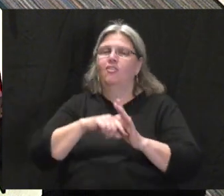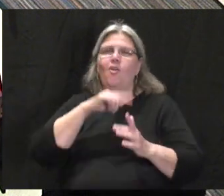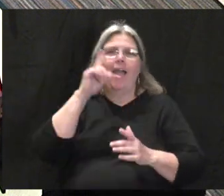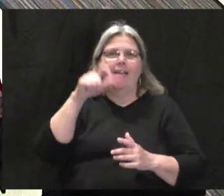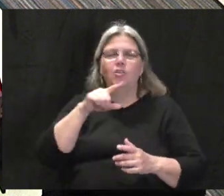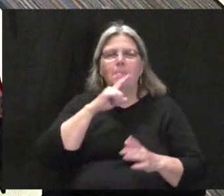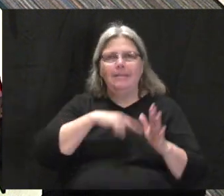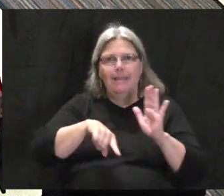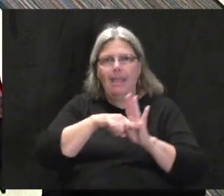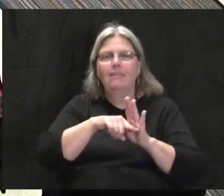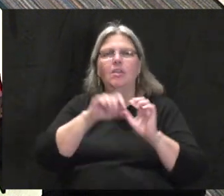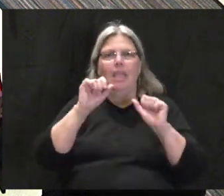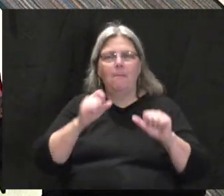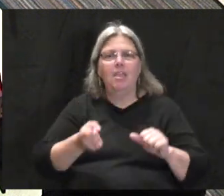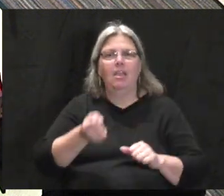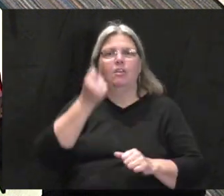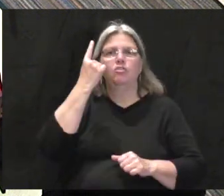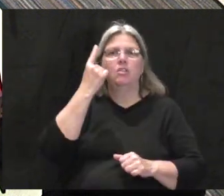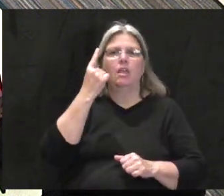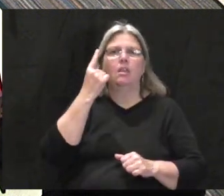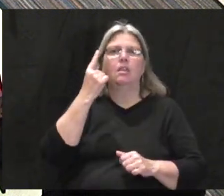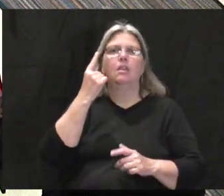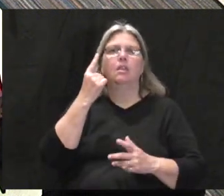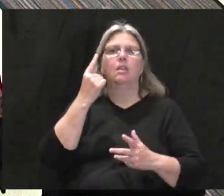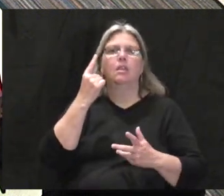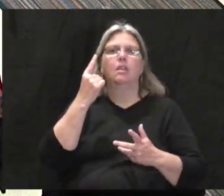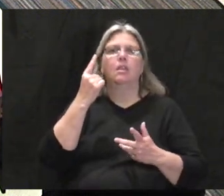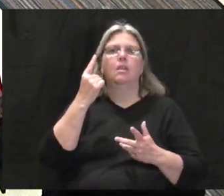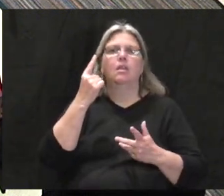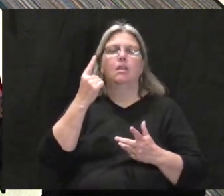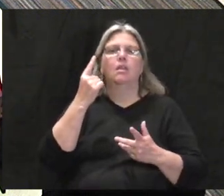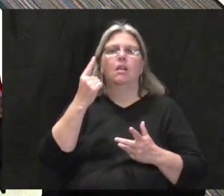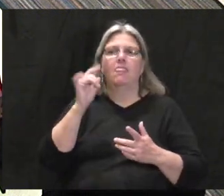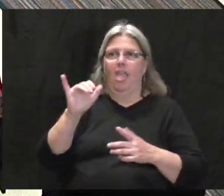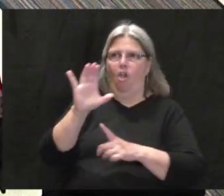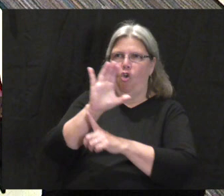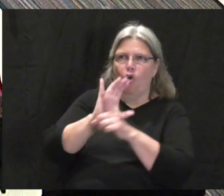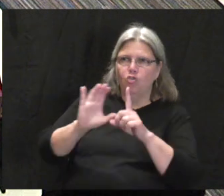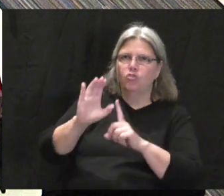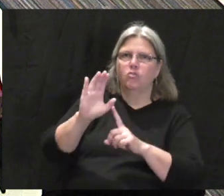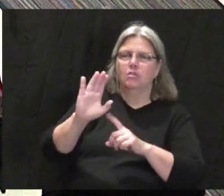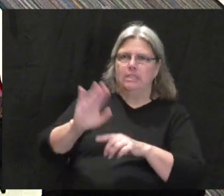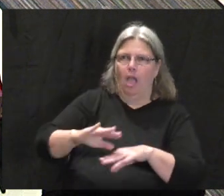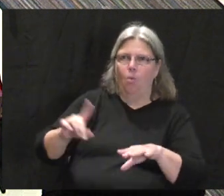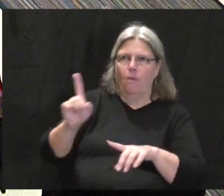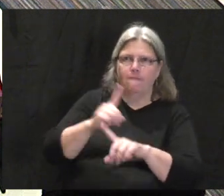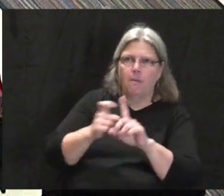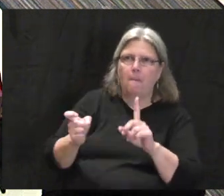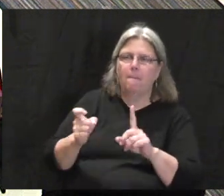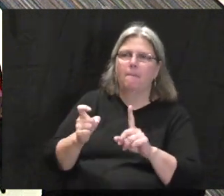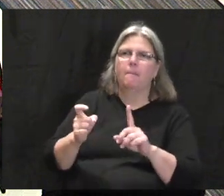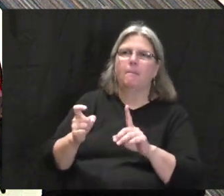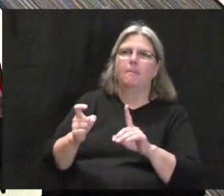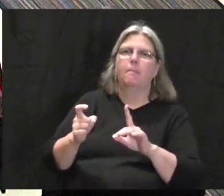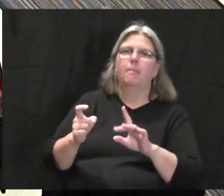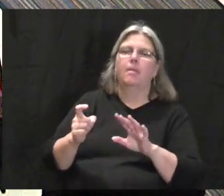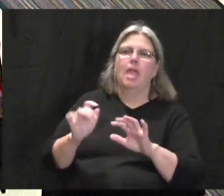different. And I totally agree. And I think one of the things, again, going back to all of this, whether we're talking about restorative